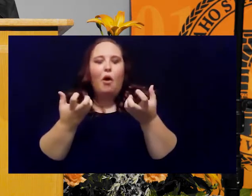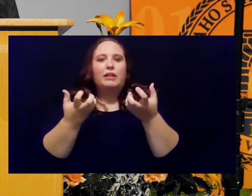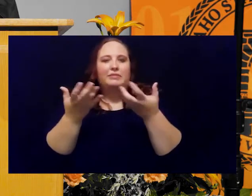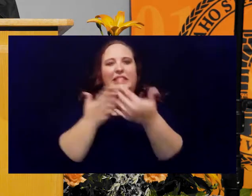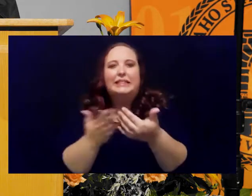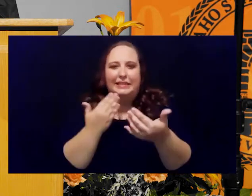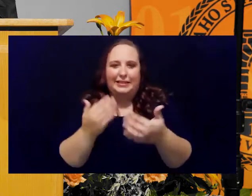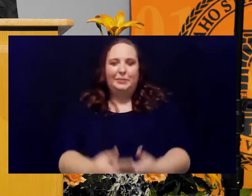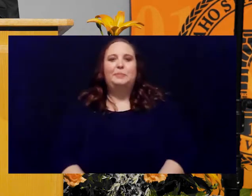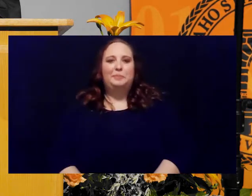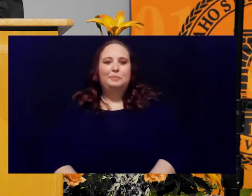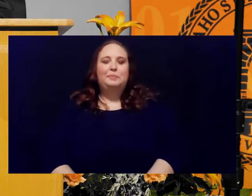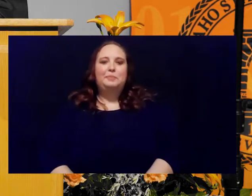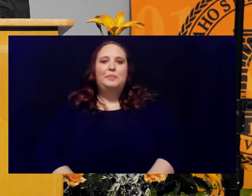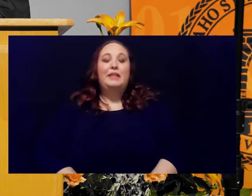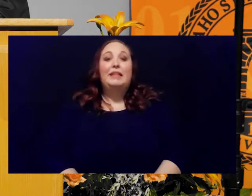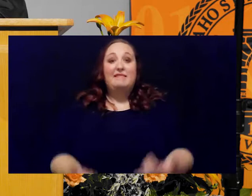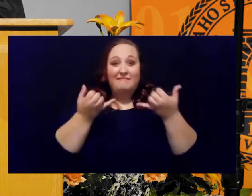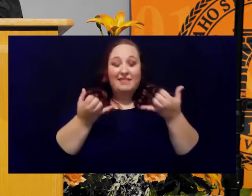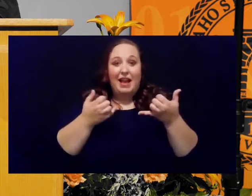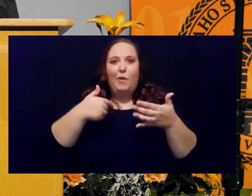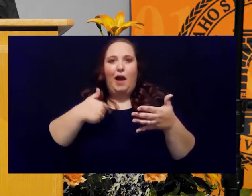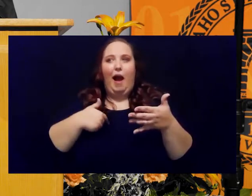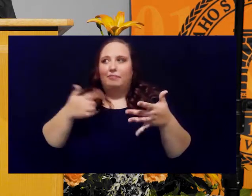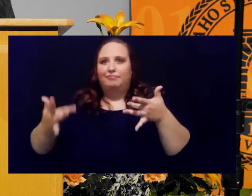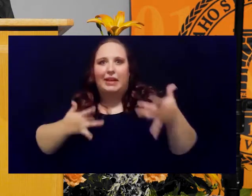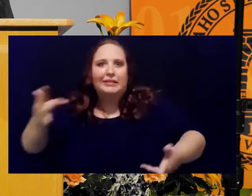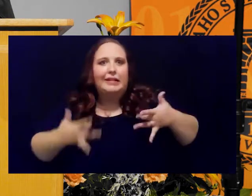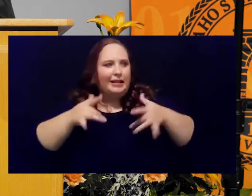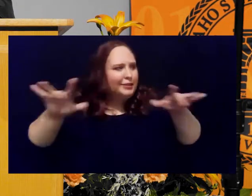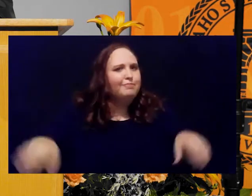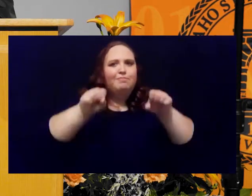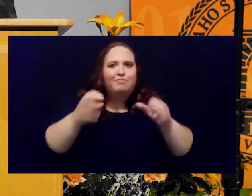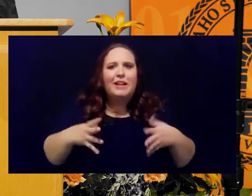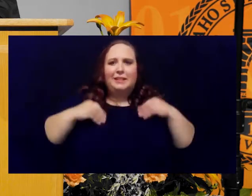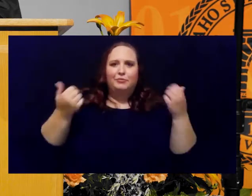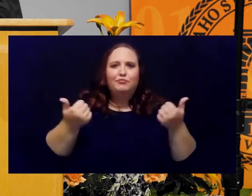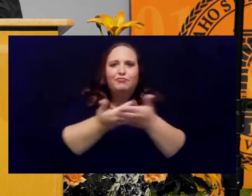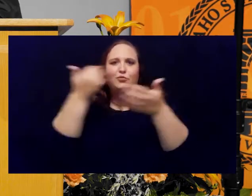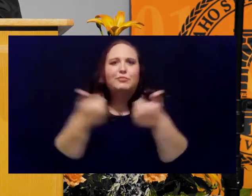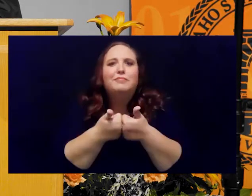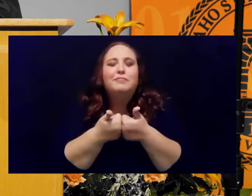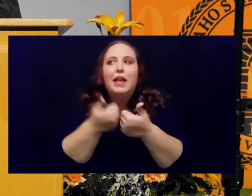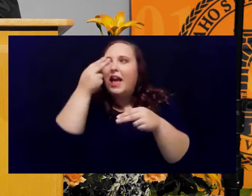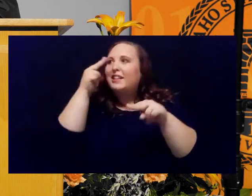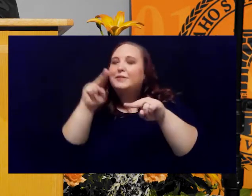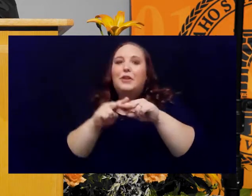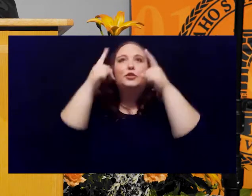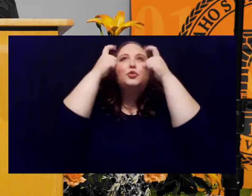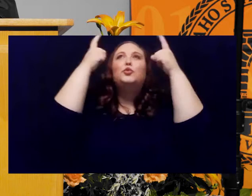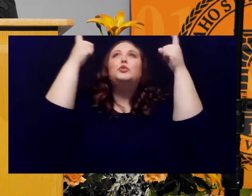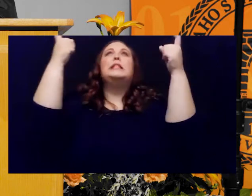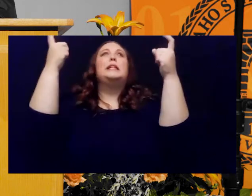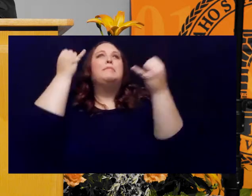one of my trademark maneuvers. Yet now, I'm almost excited to take on new challenges. I mean, it's fun to